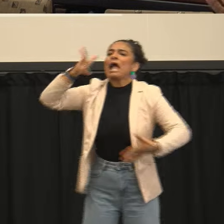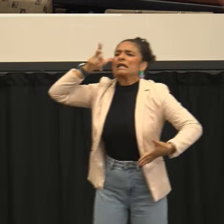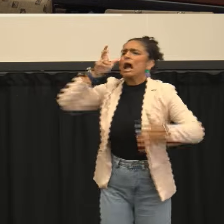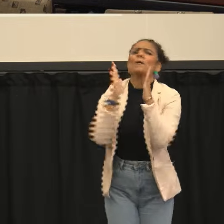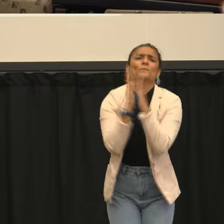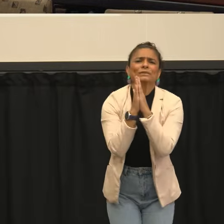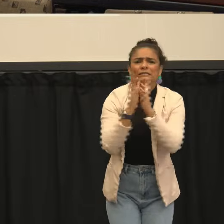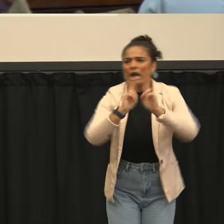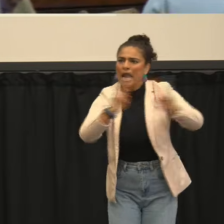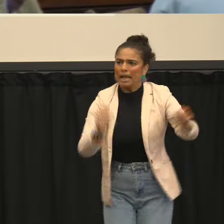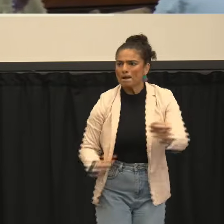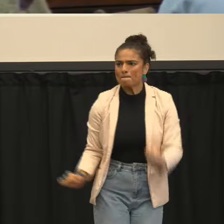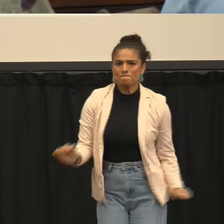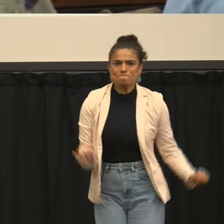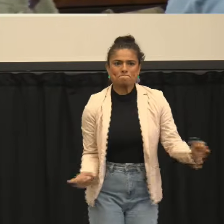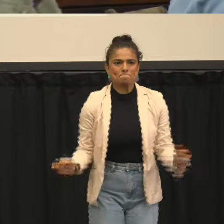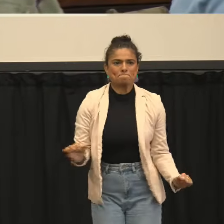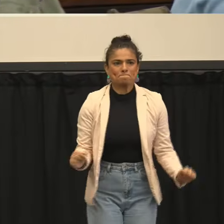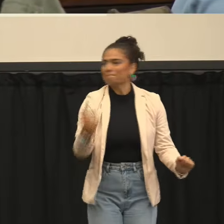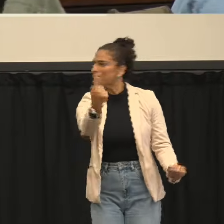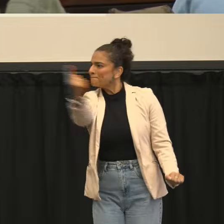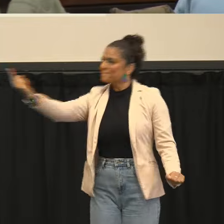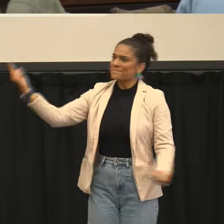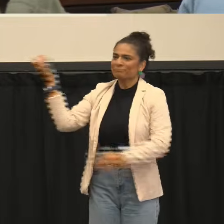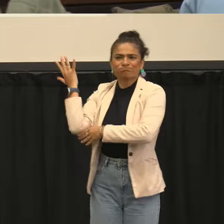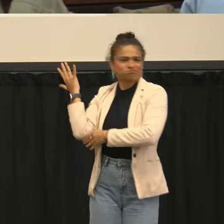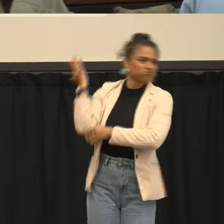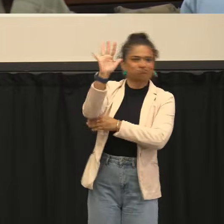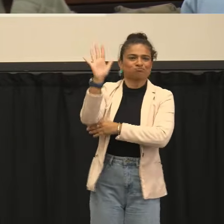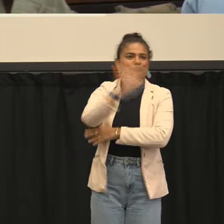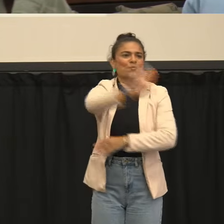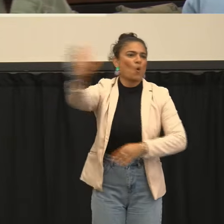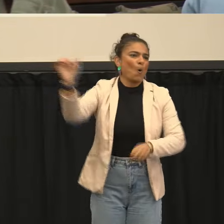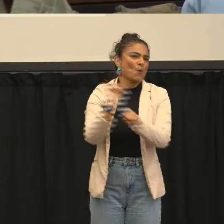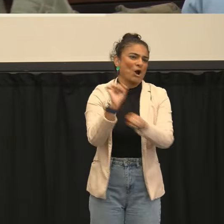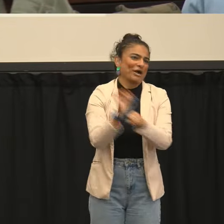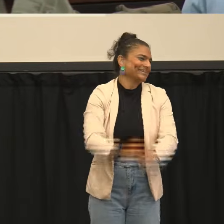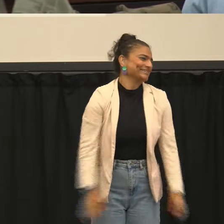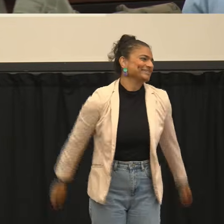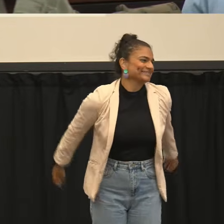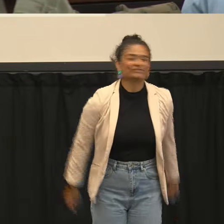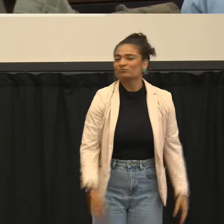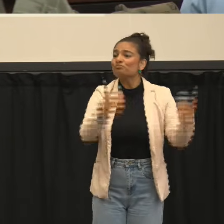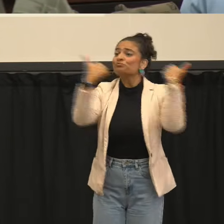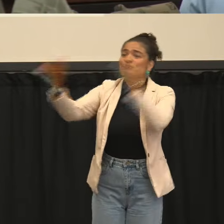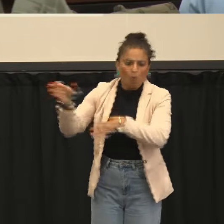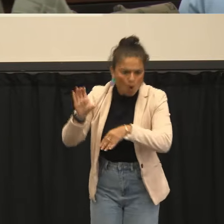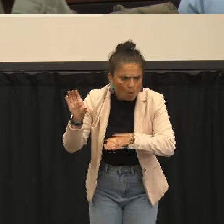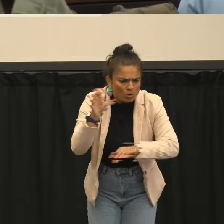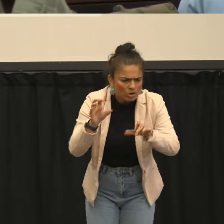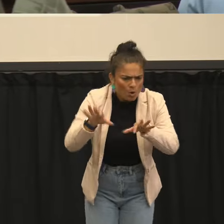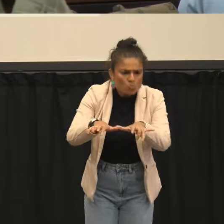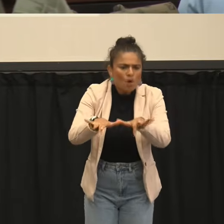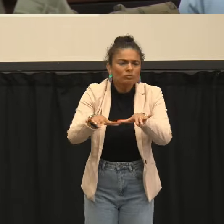REA. Okay, awesome. So please be ready. This is the order of the 5 organizations.